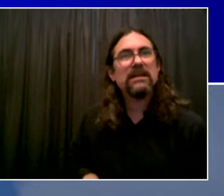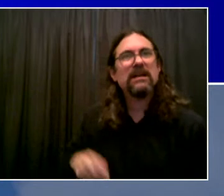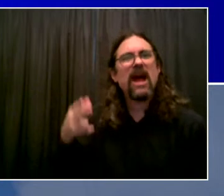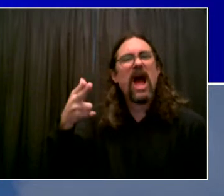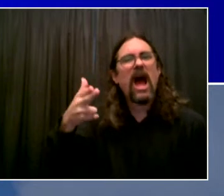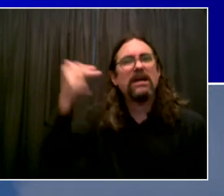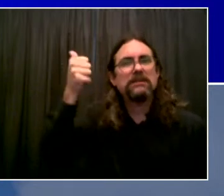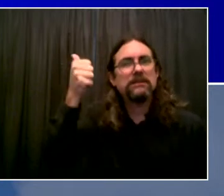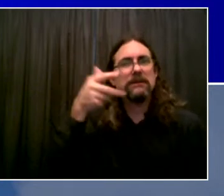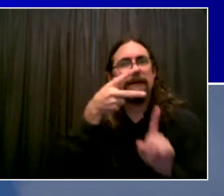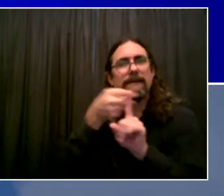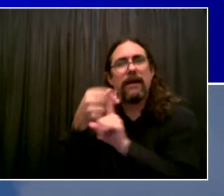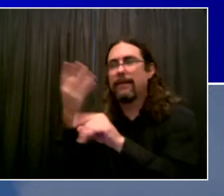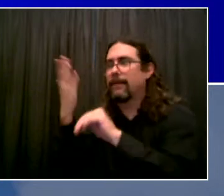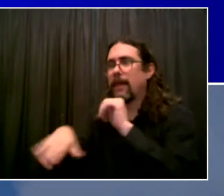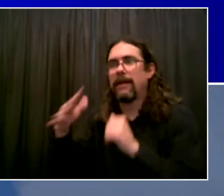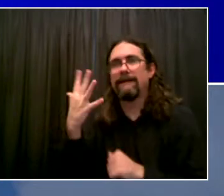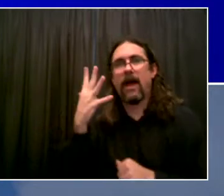million,